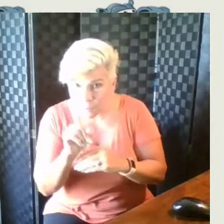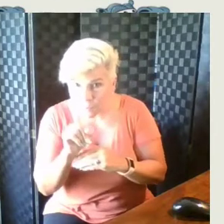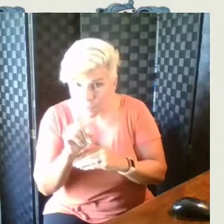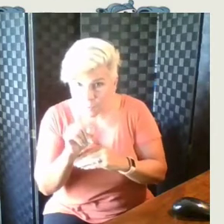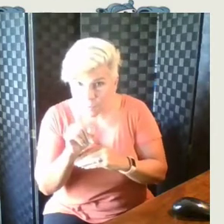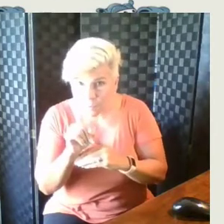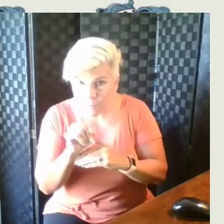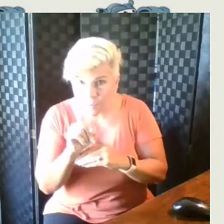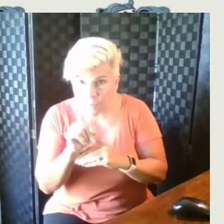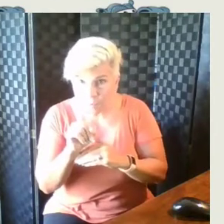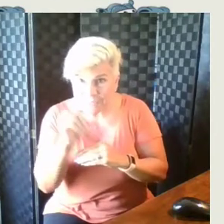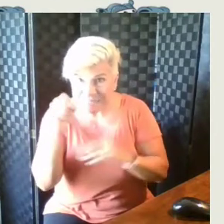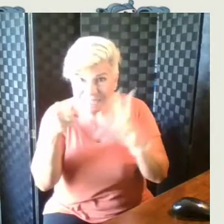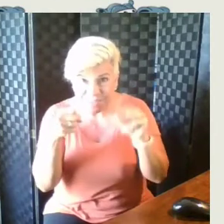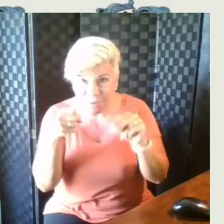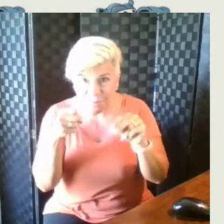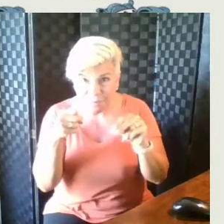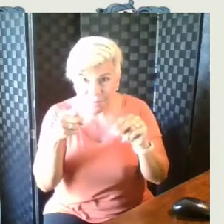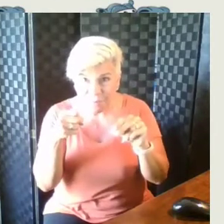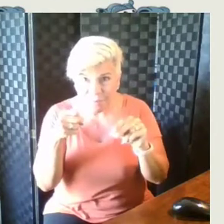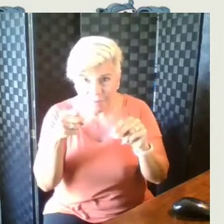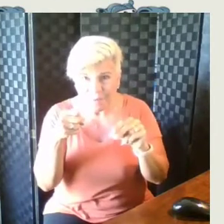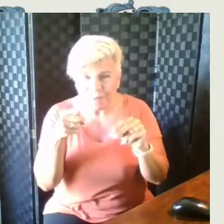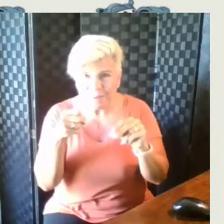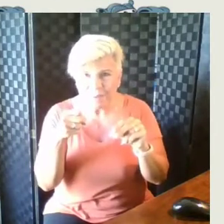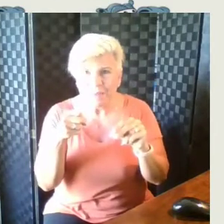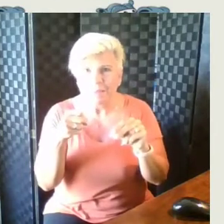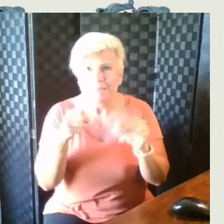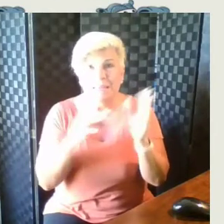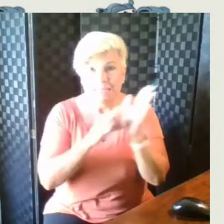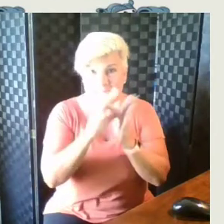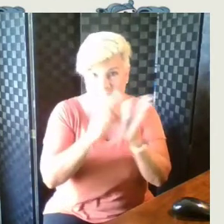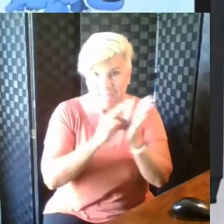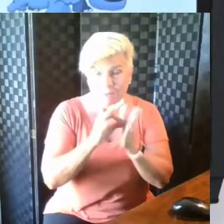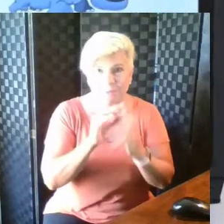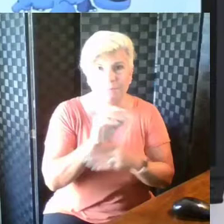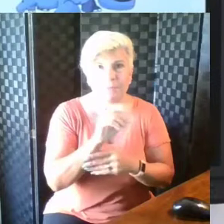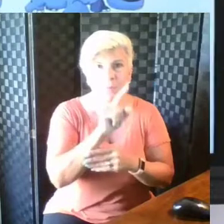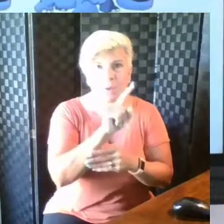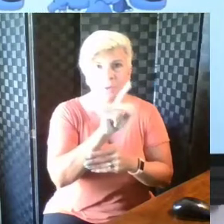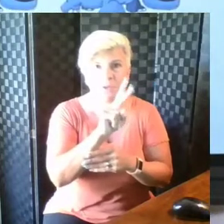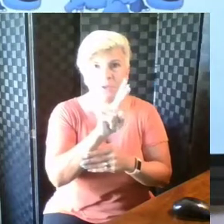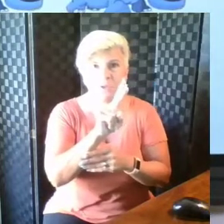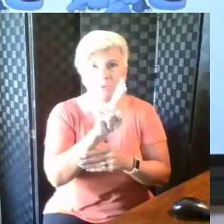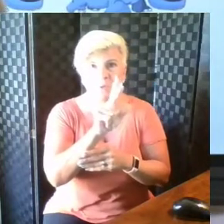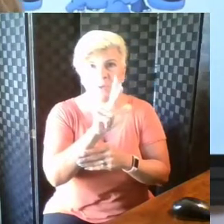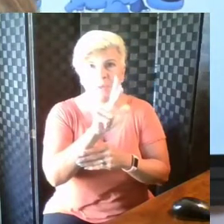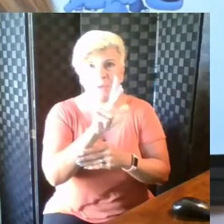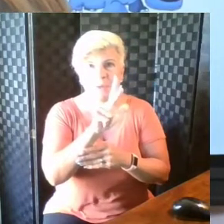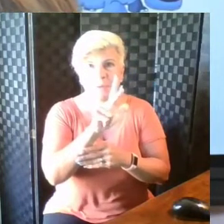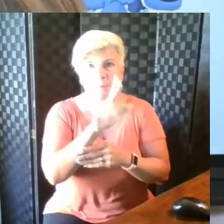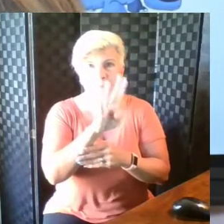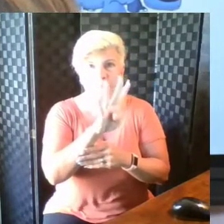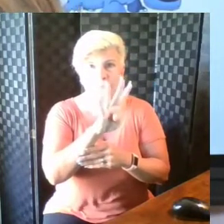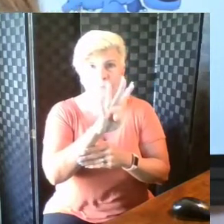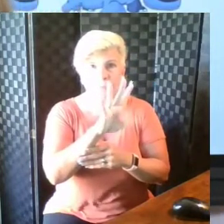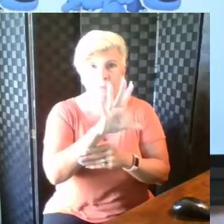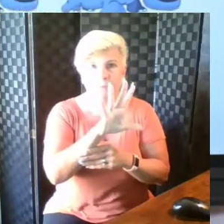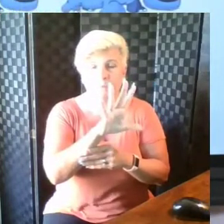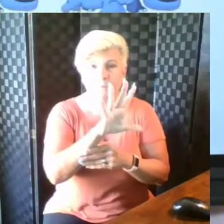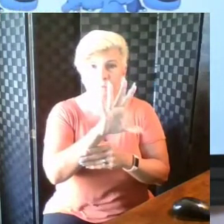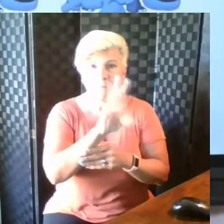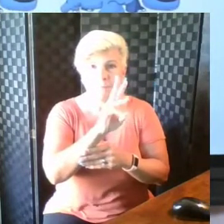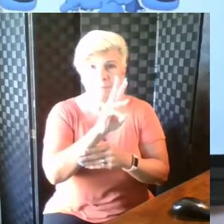Yeah, I already heard someone yell that out at home. Let's go ahead and count these. Not the matching, just the counting strategy. 1, 2, 3,